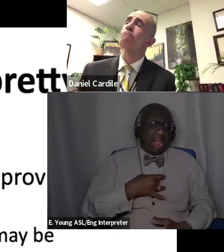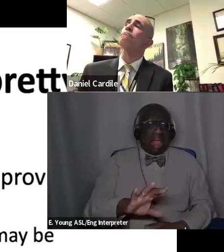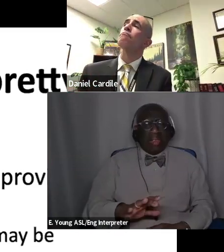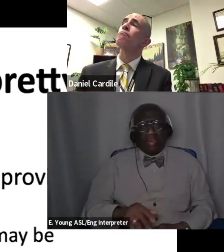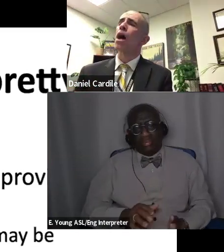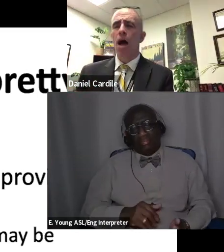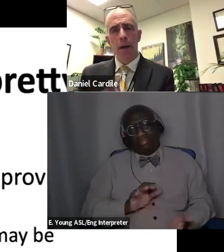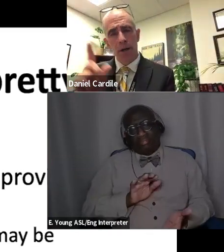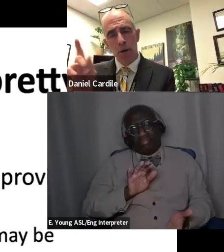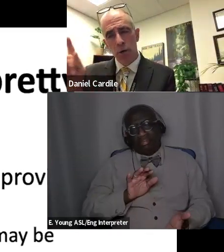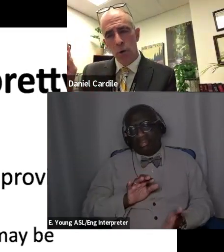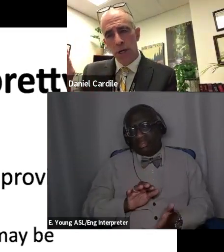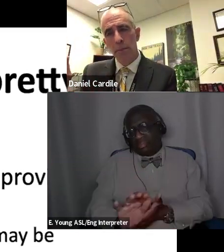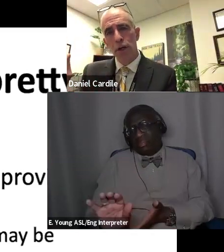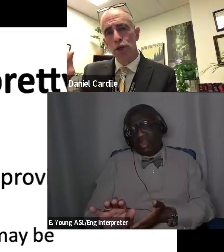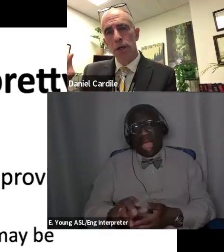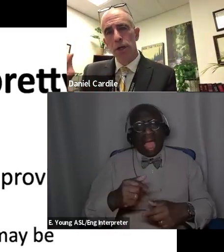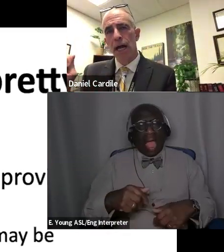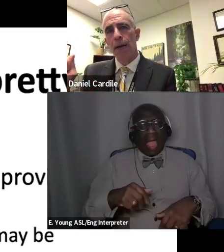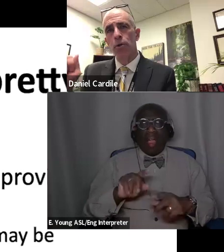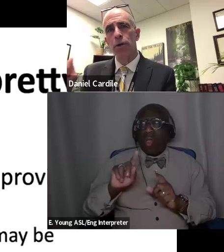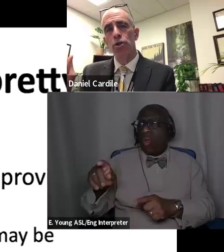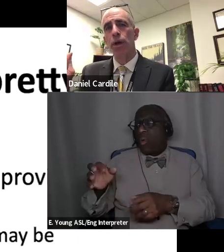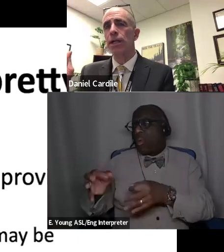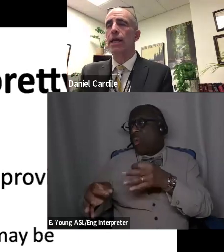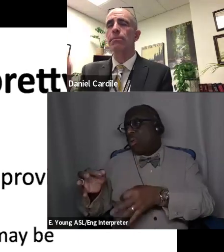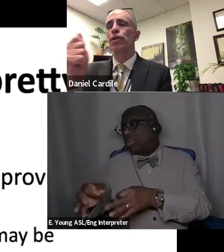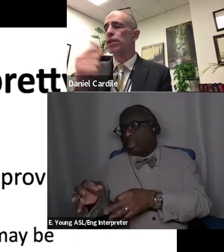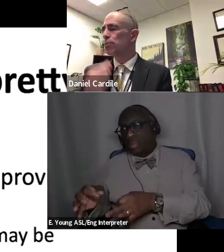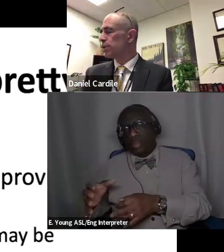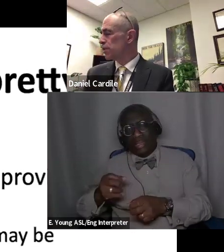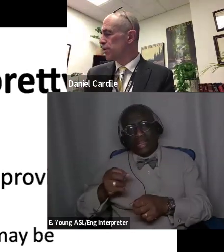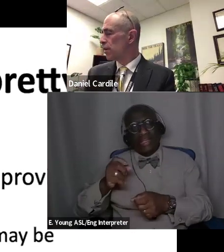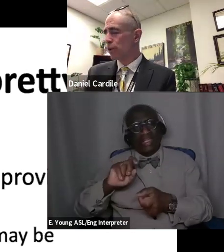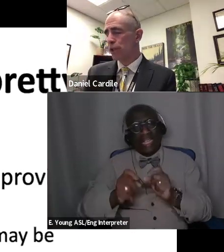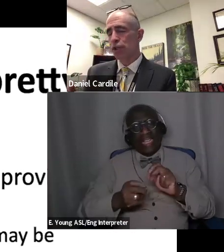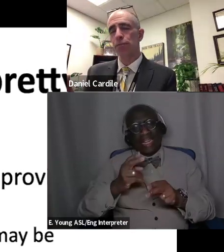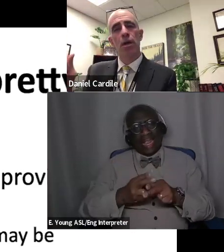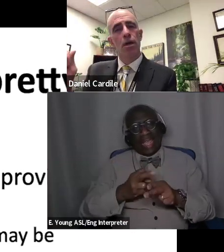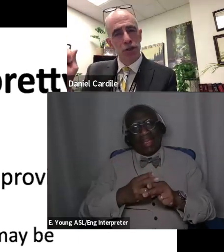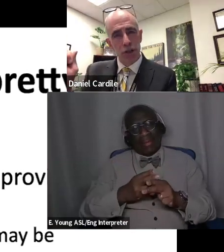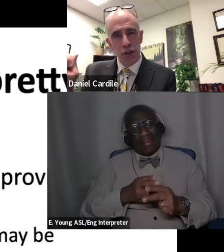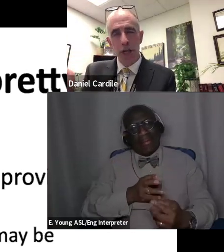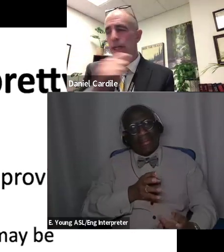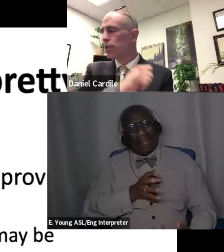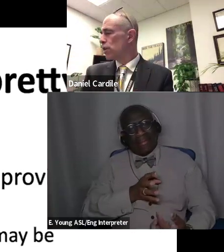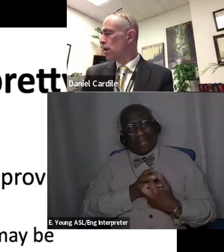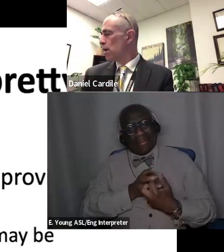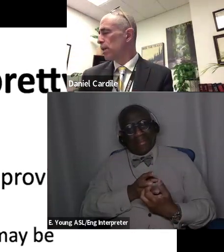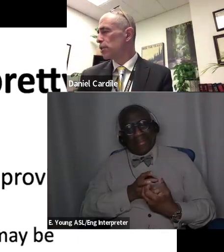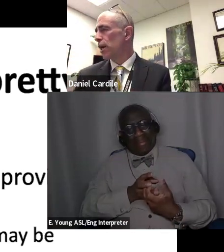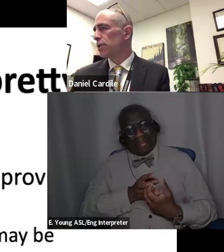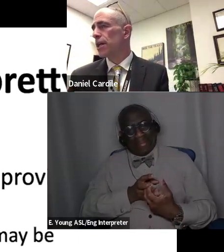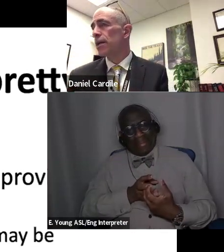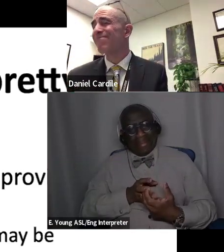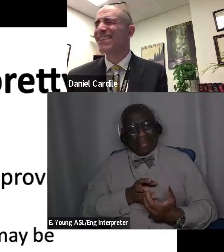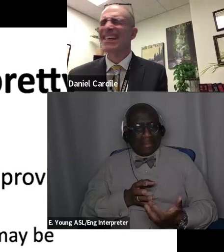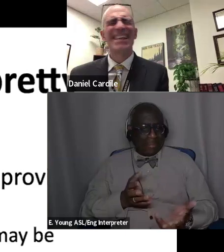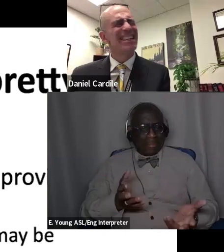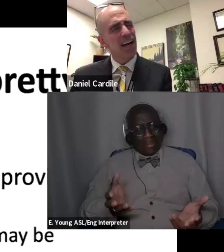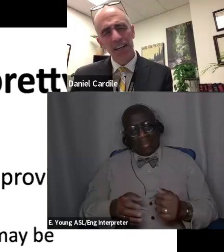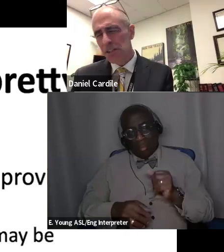reason. I'm going to go to court and I'm going to do a name change petition to change my child's